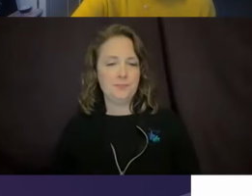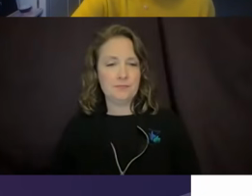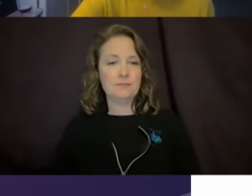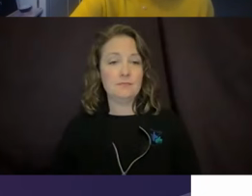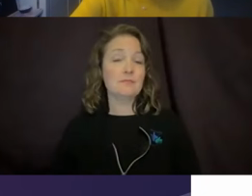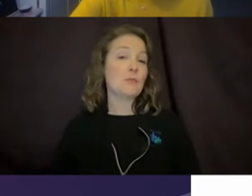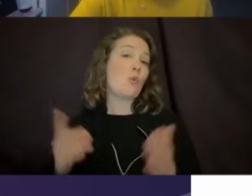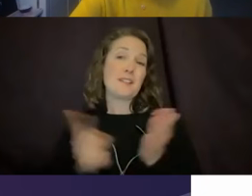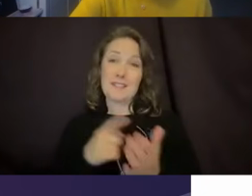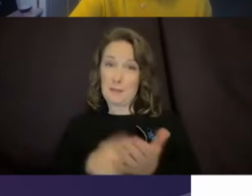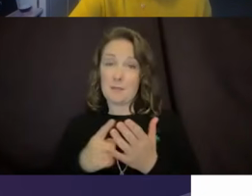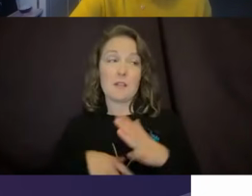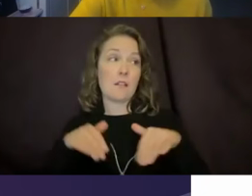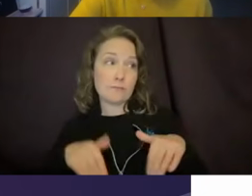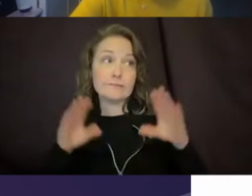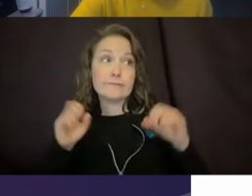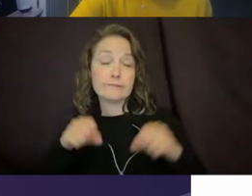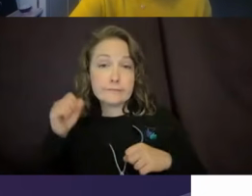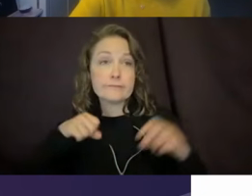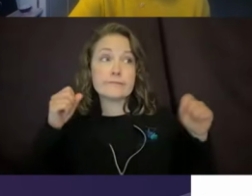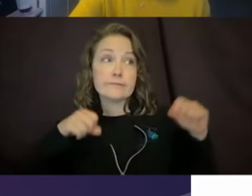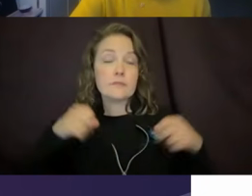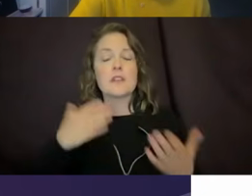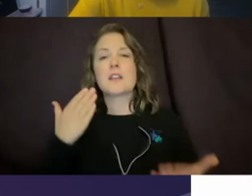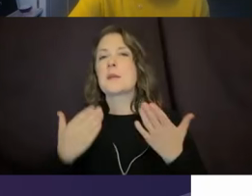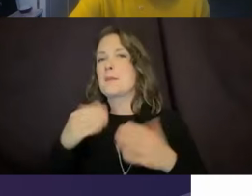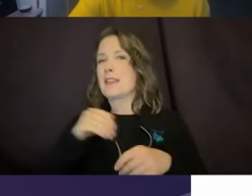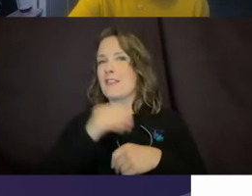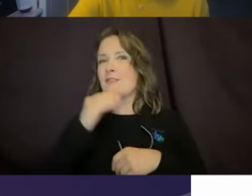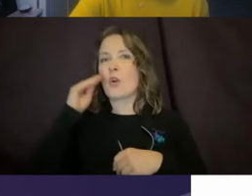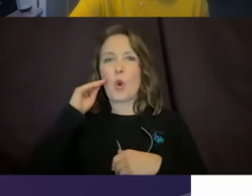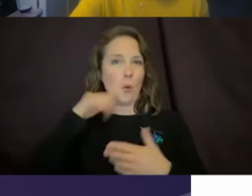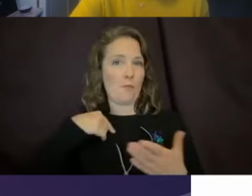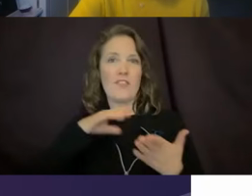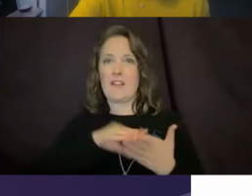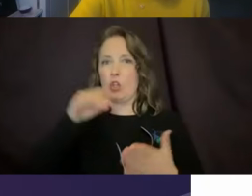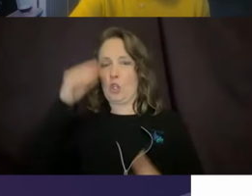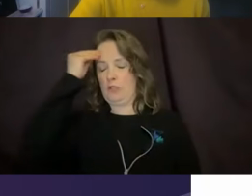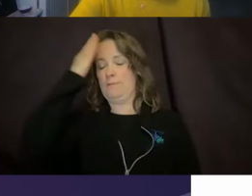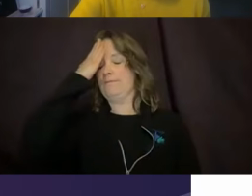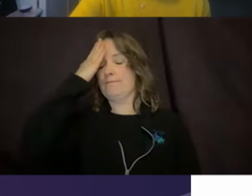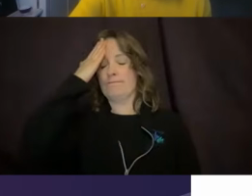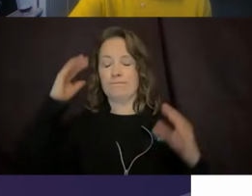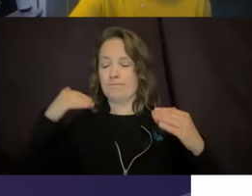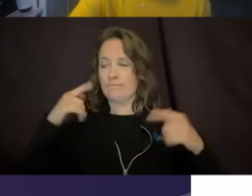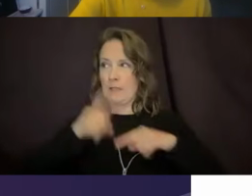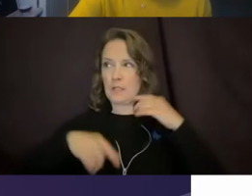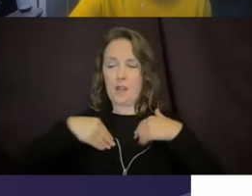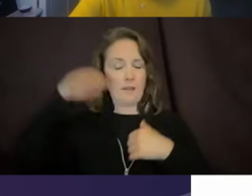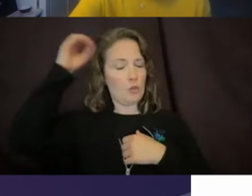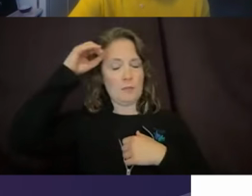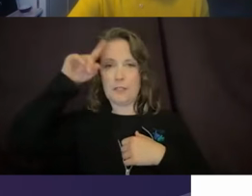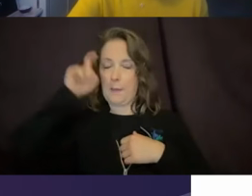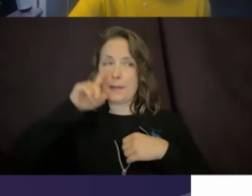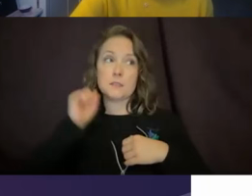just agree with everything. Maybe they learned in their home that, they're not allowed to have an opinion and that they just um,